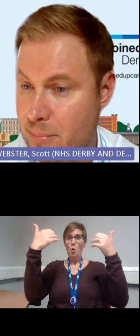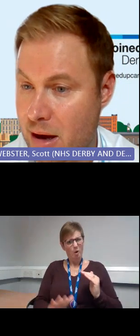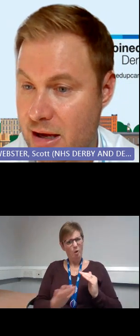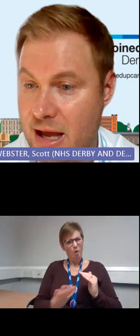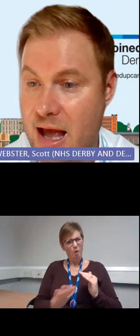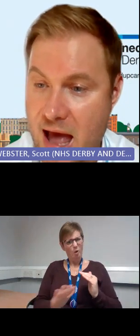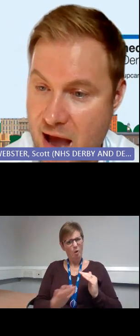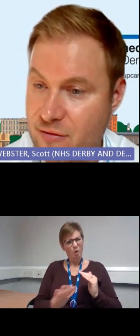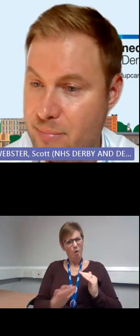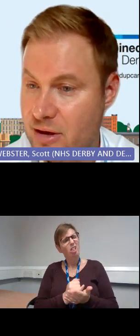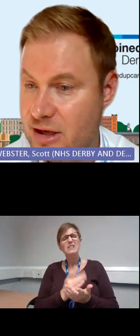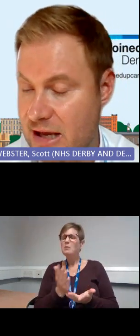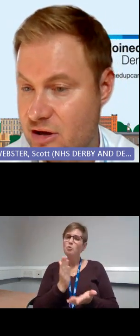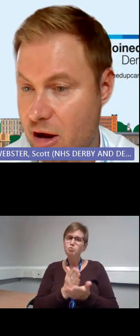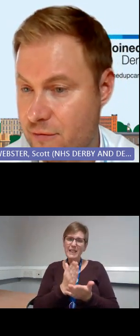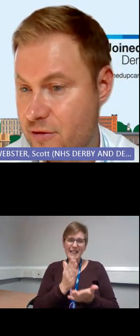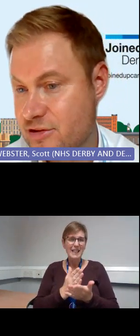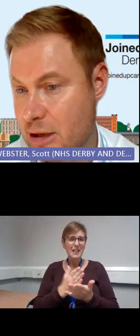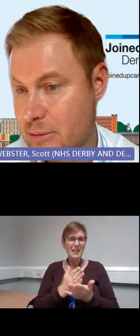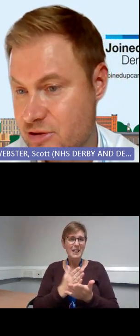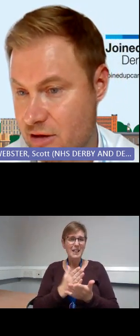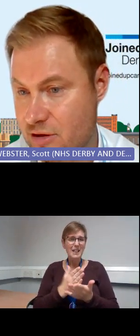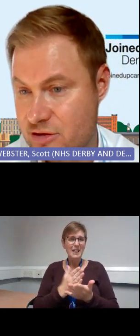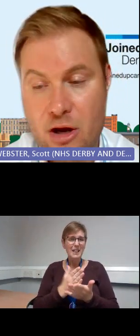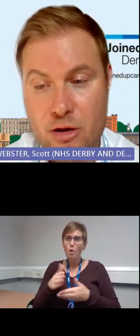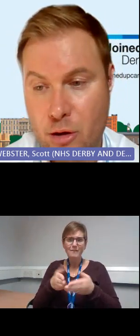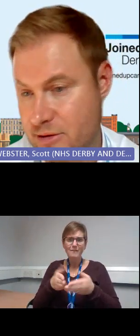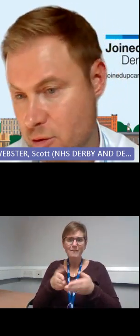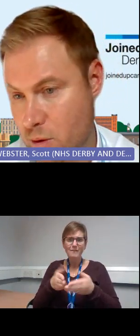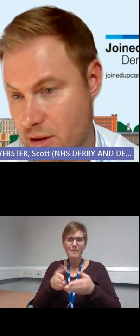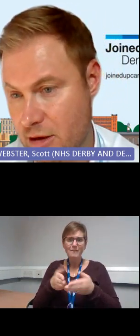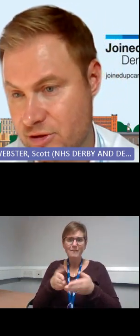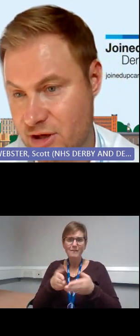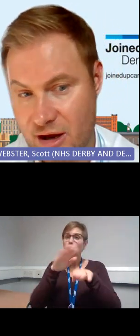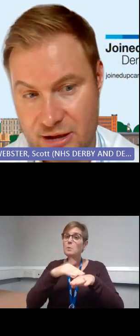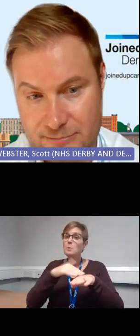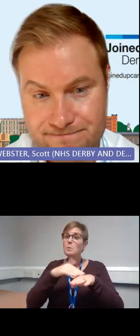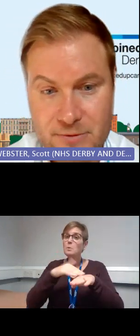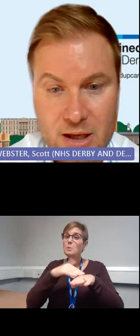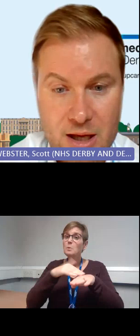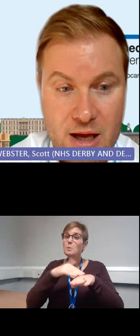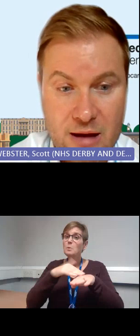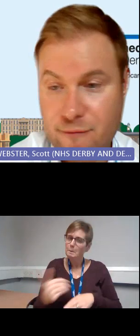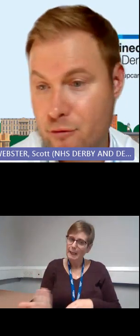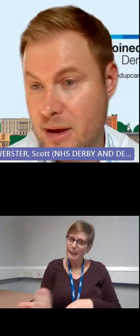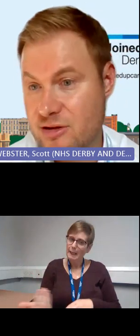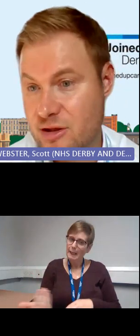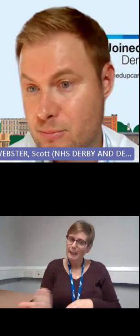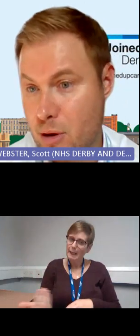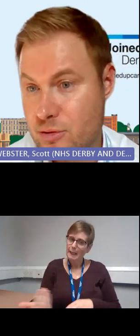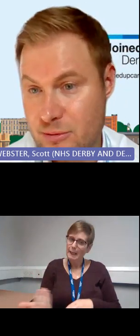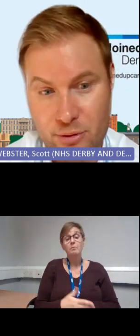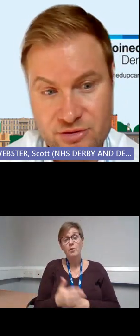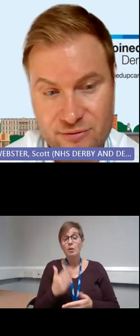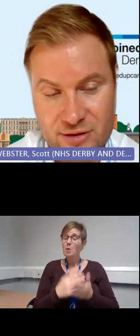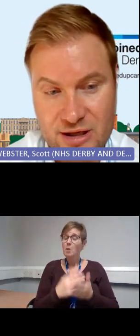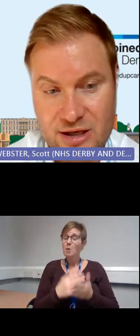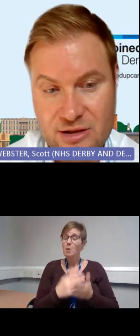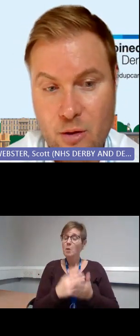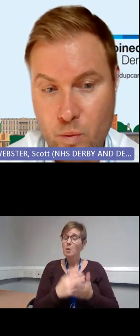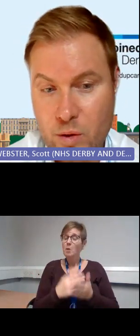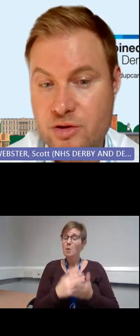position whereby everybody gets offered the same service no matter where they reside. And fundamentally, the most